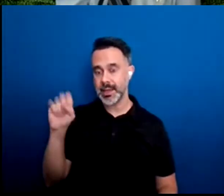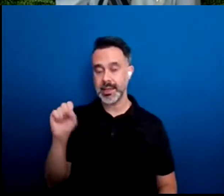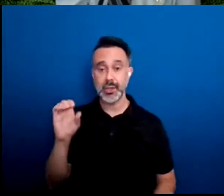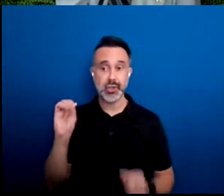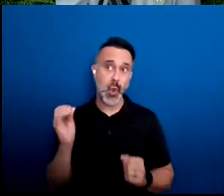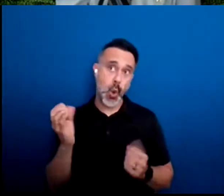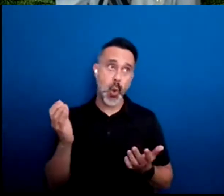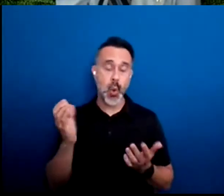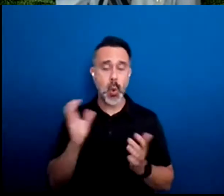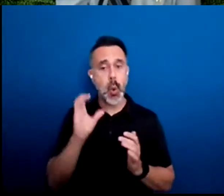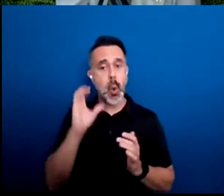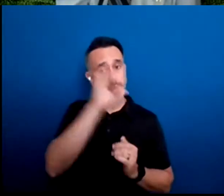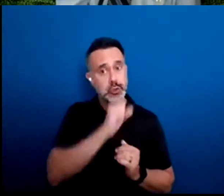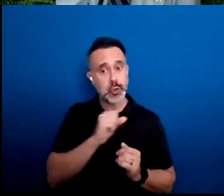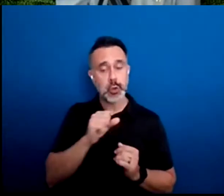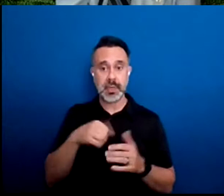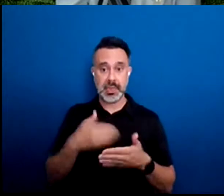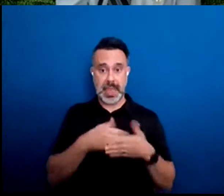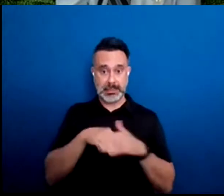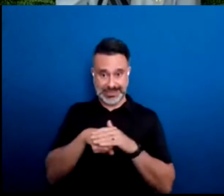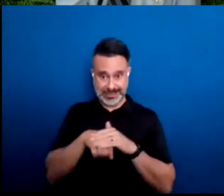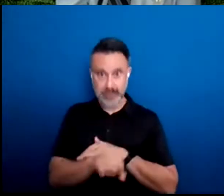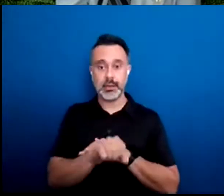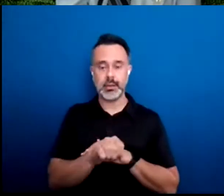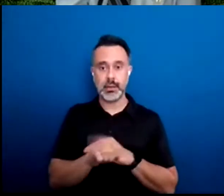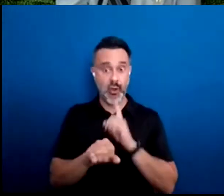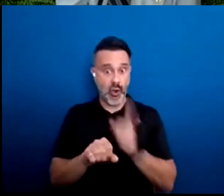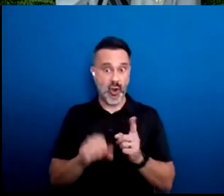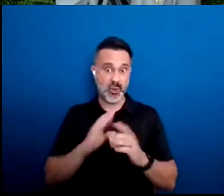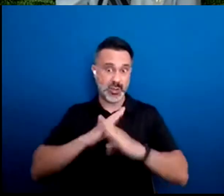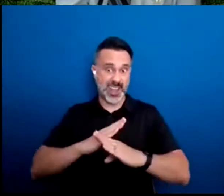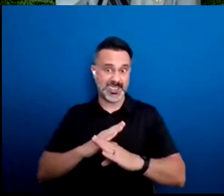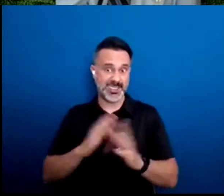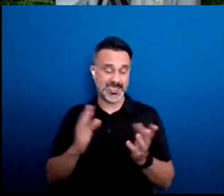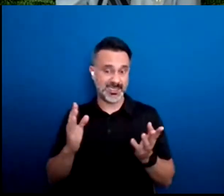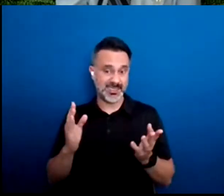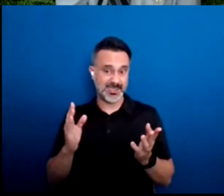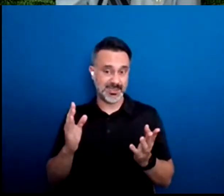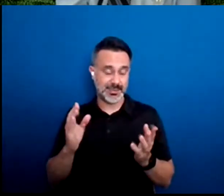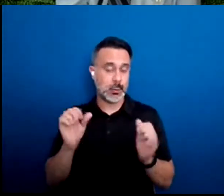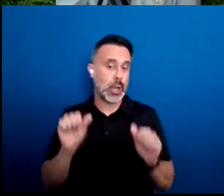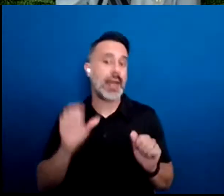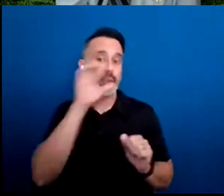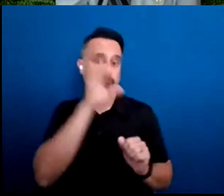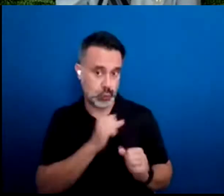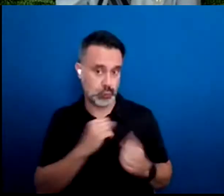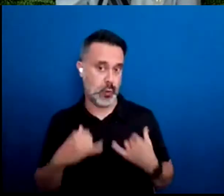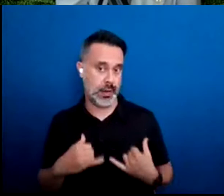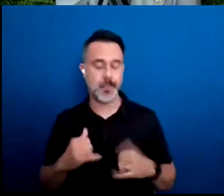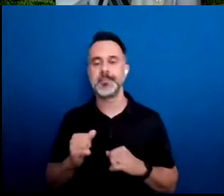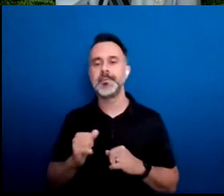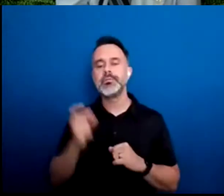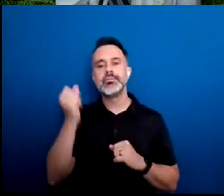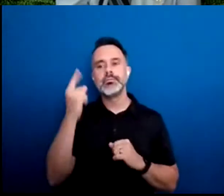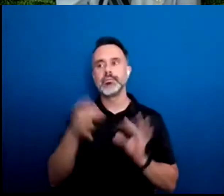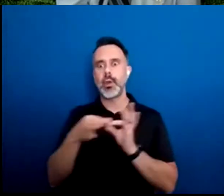because they got immunity. As far as any other complications, there have been no